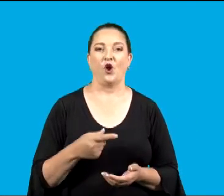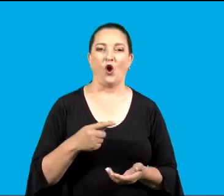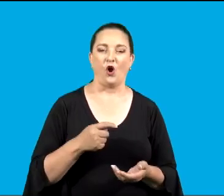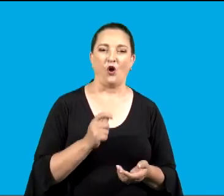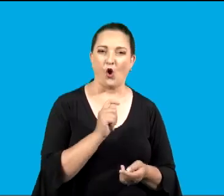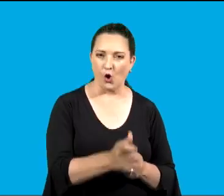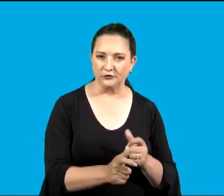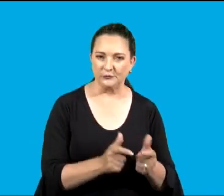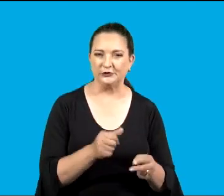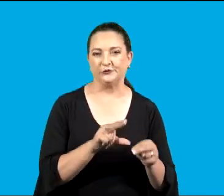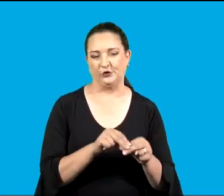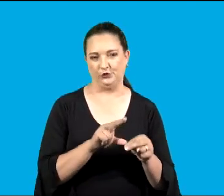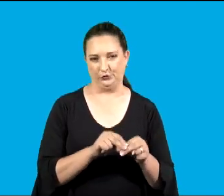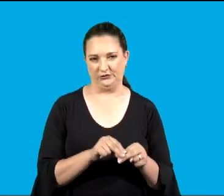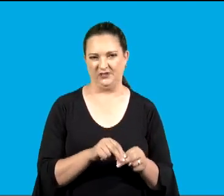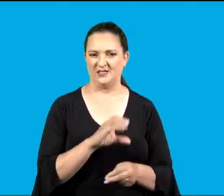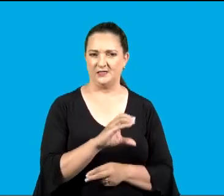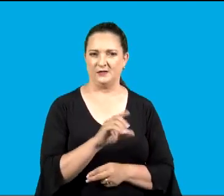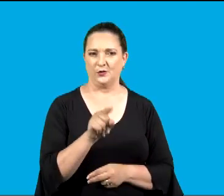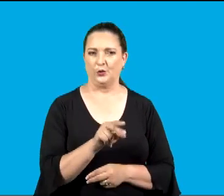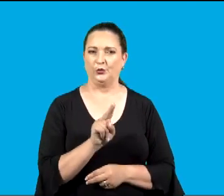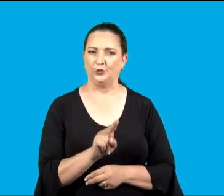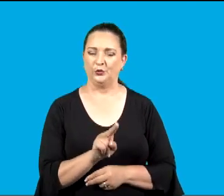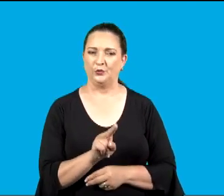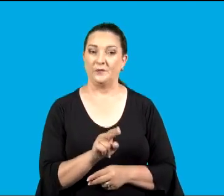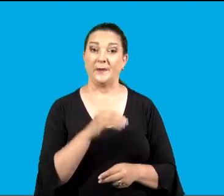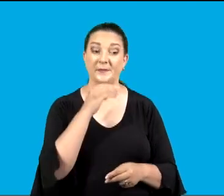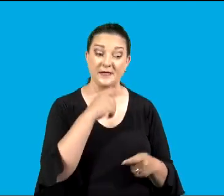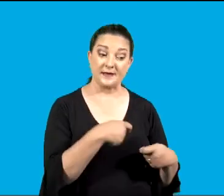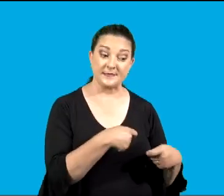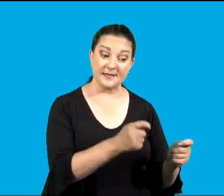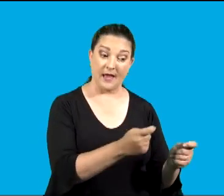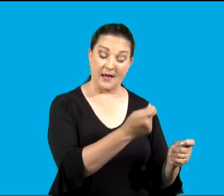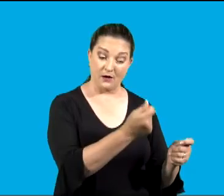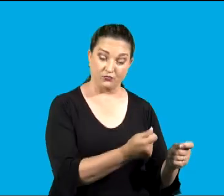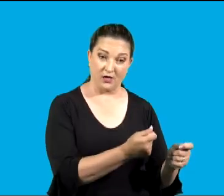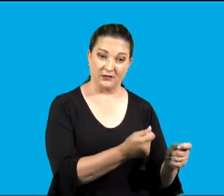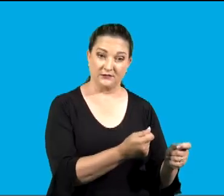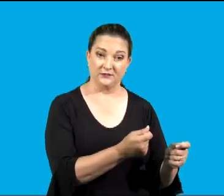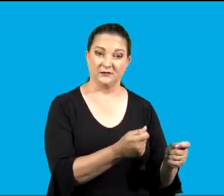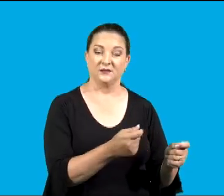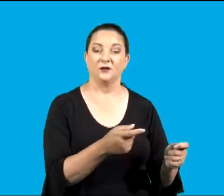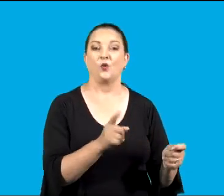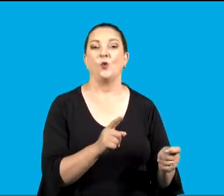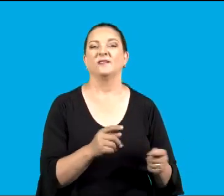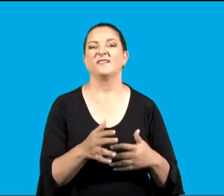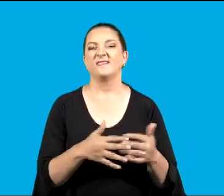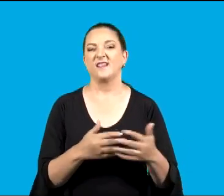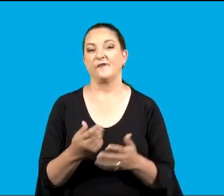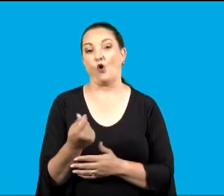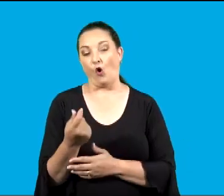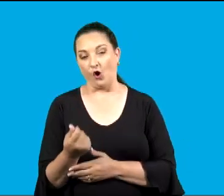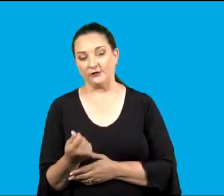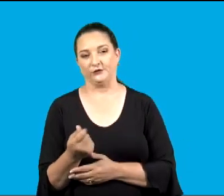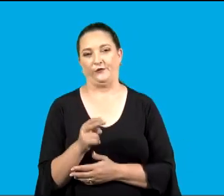contribution per unit. To get contribution per unit, you say selling price per unit minus variable cost per unit.